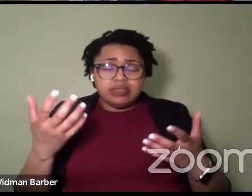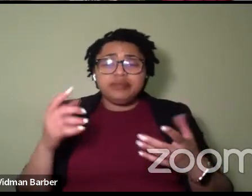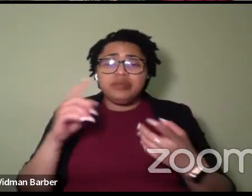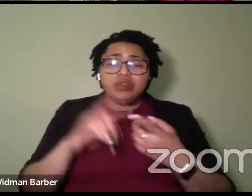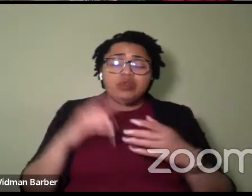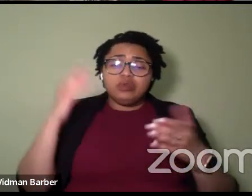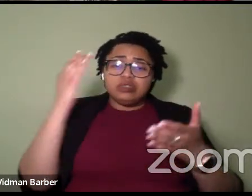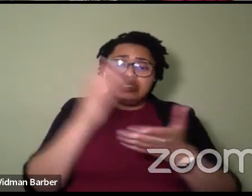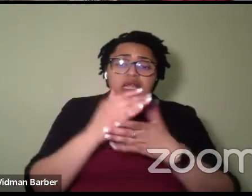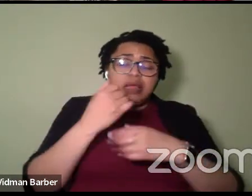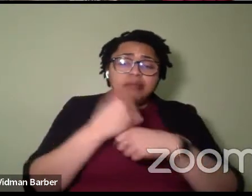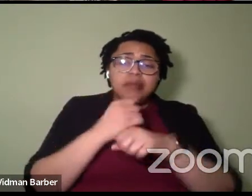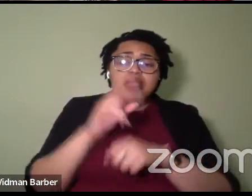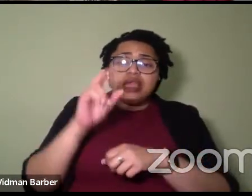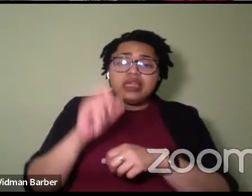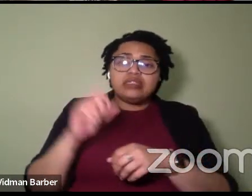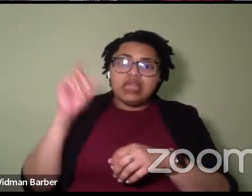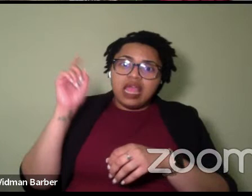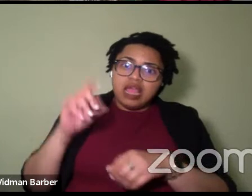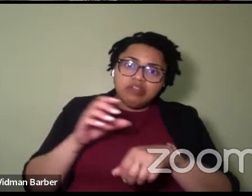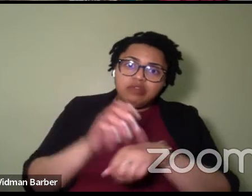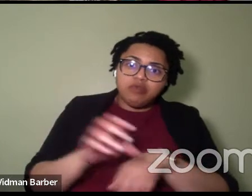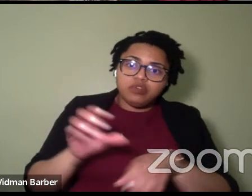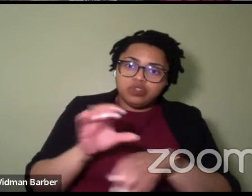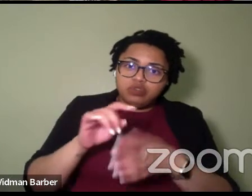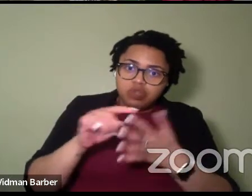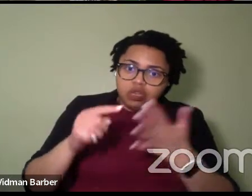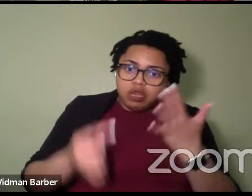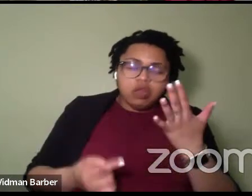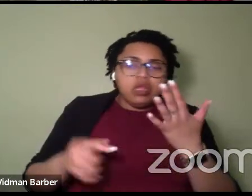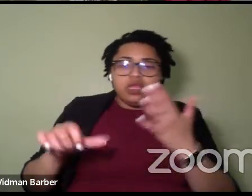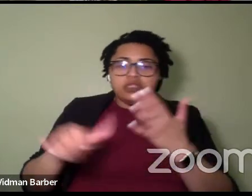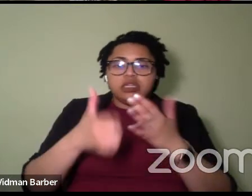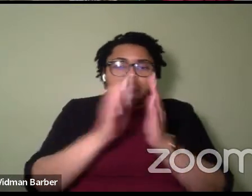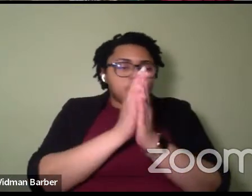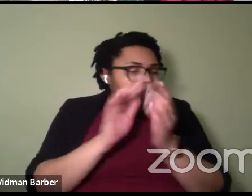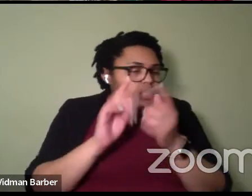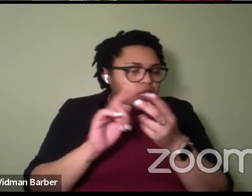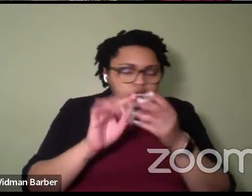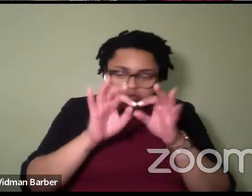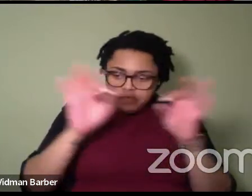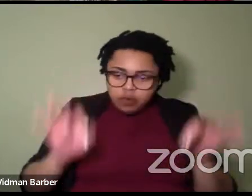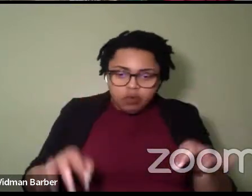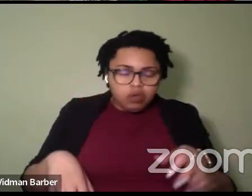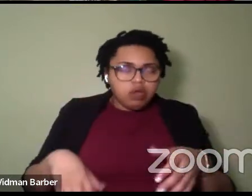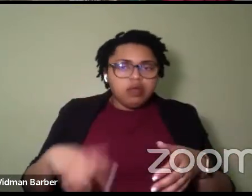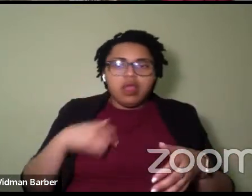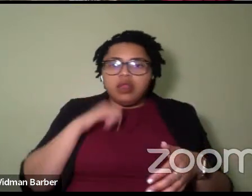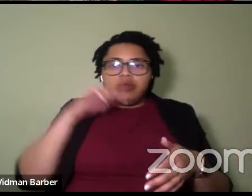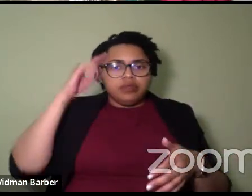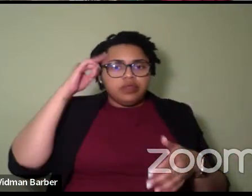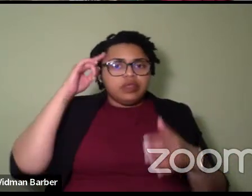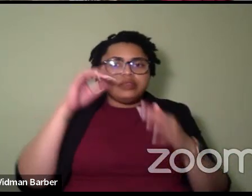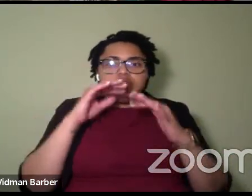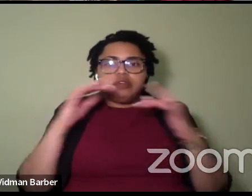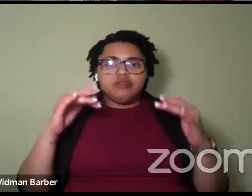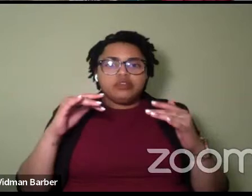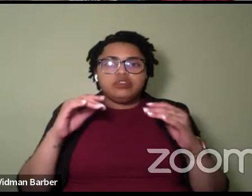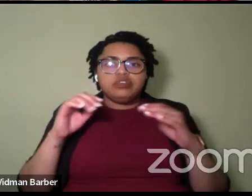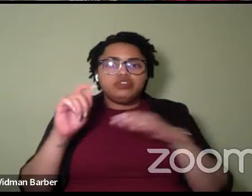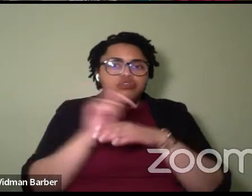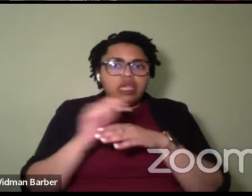making us have to do this? Like, is it another book? Is it a forum? I don't think there's, these diversity trainings are going as